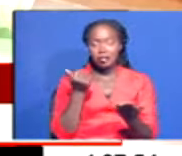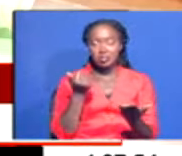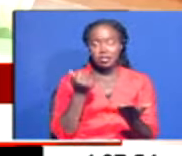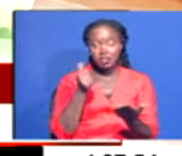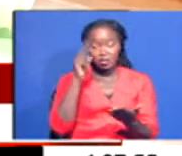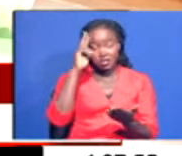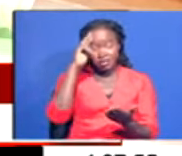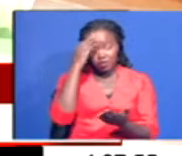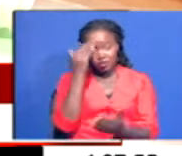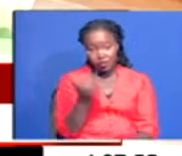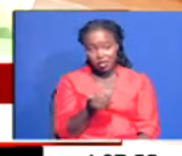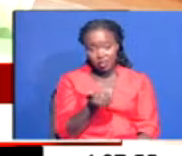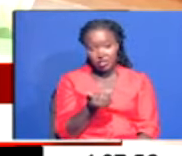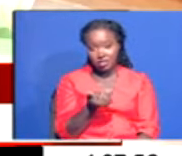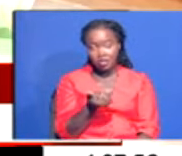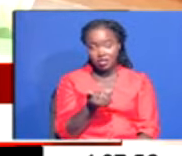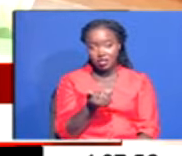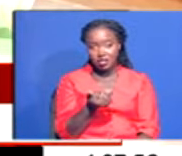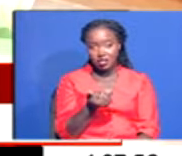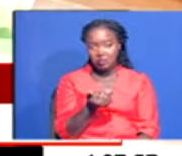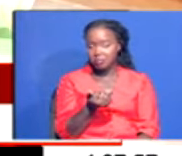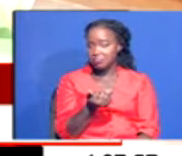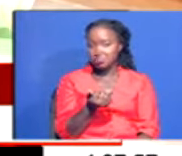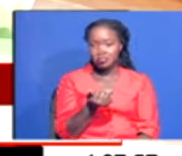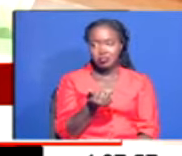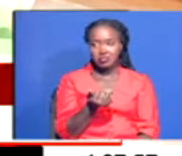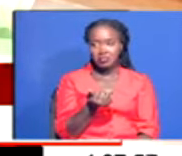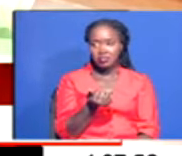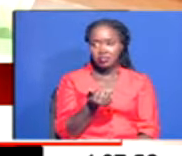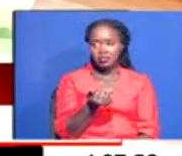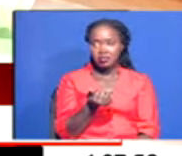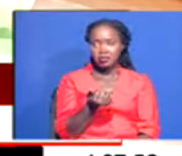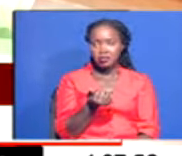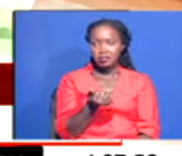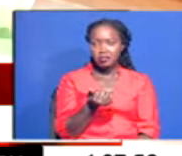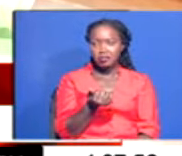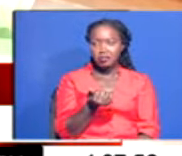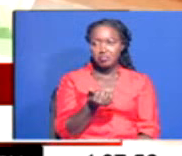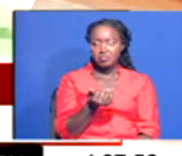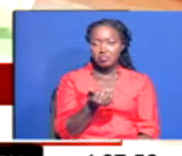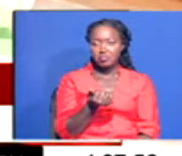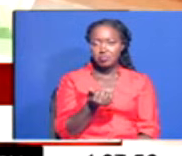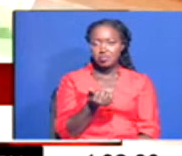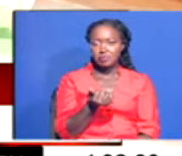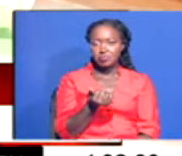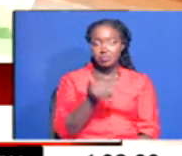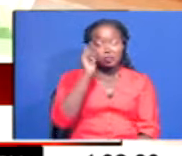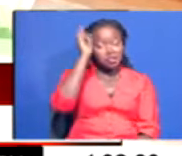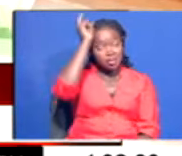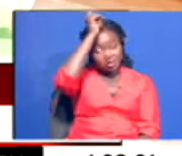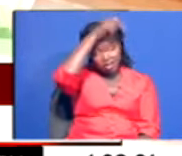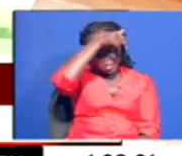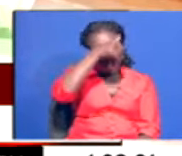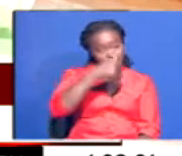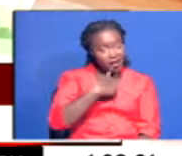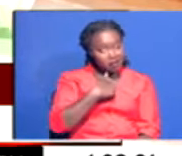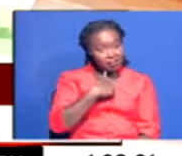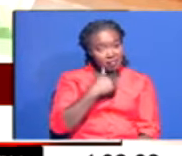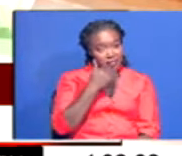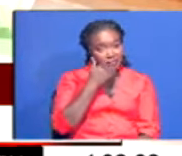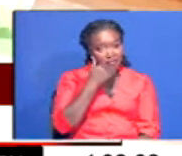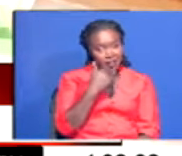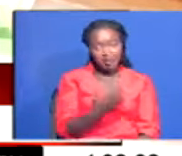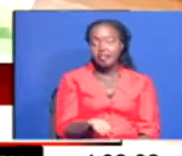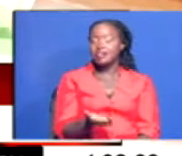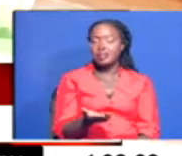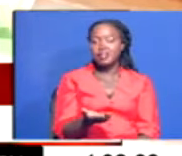made his clearance to be rejected is because he has no degree certificate. The commission has said that